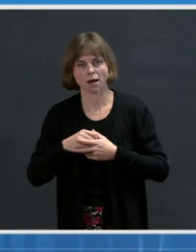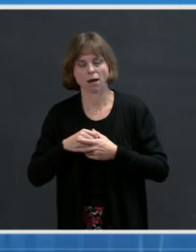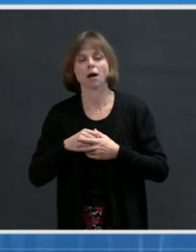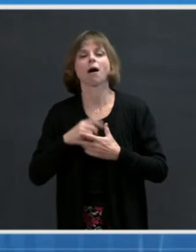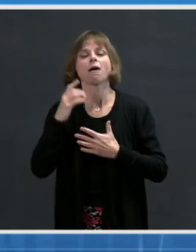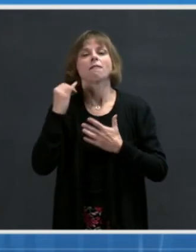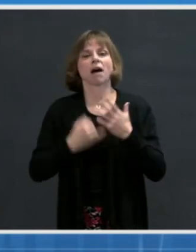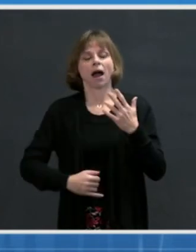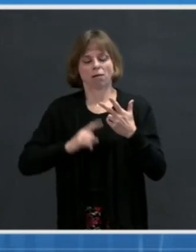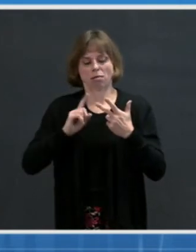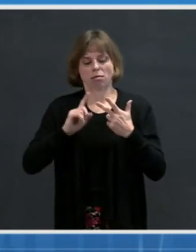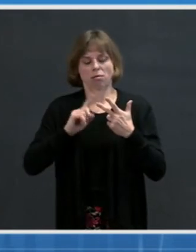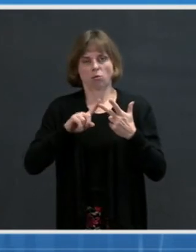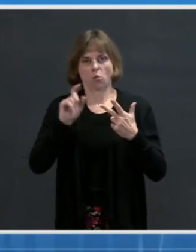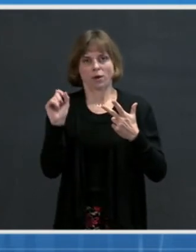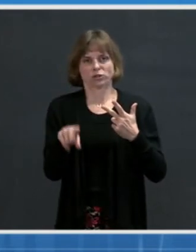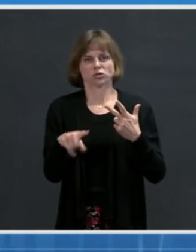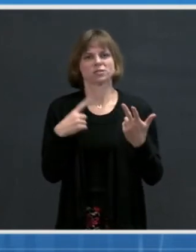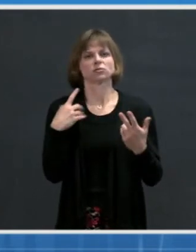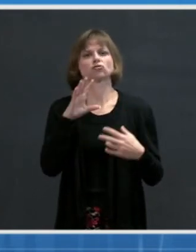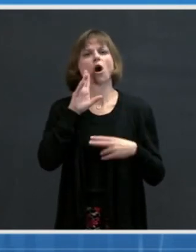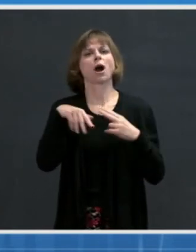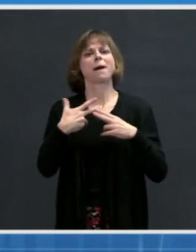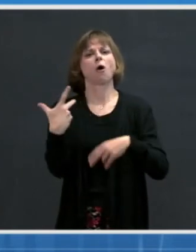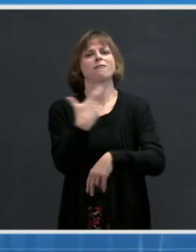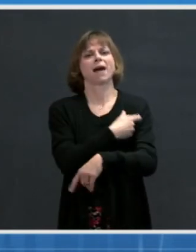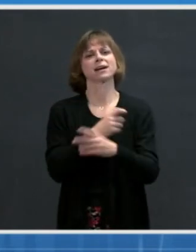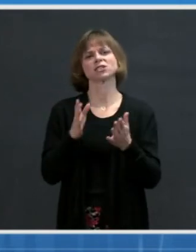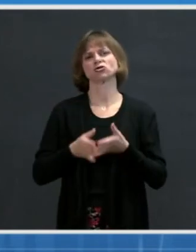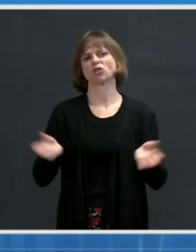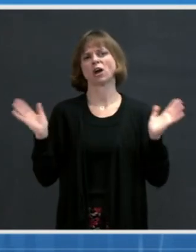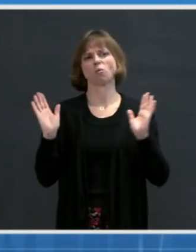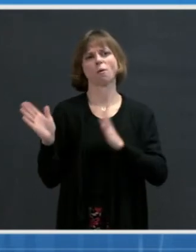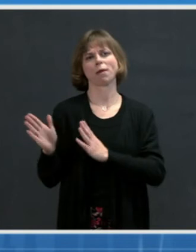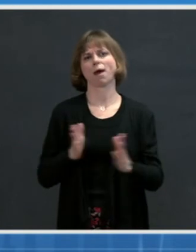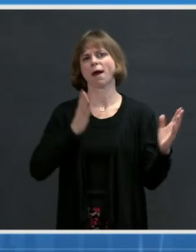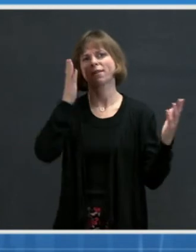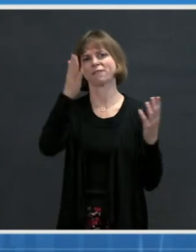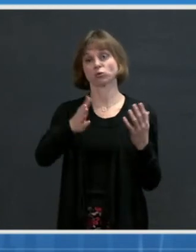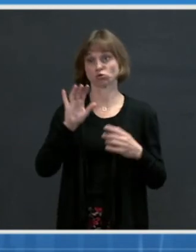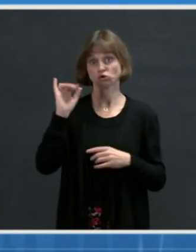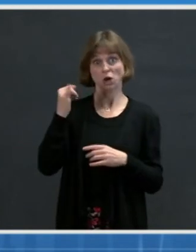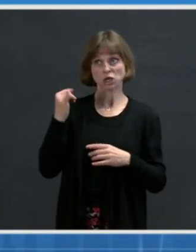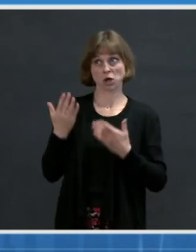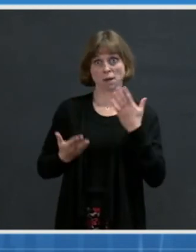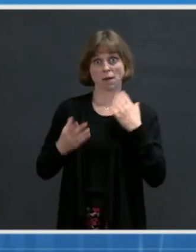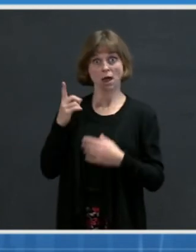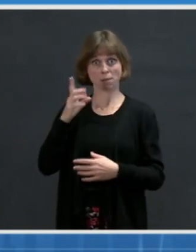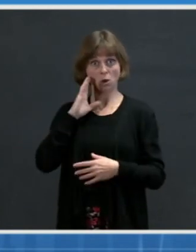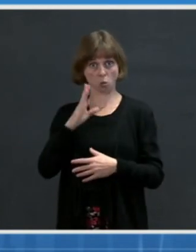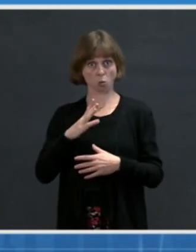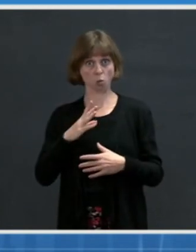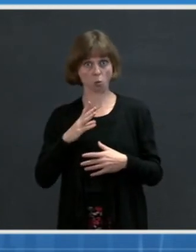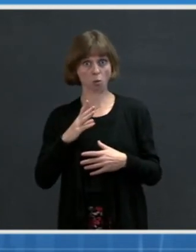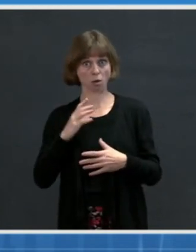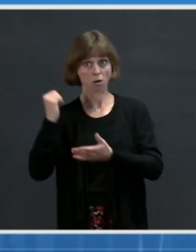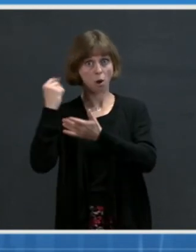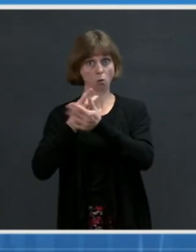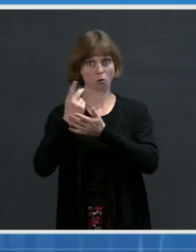question on the vaccines in general and the plan going forward. With J&J potentially coming out next week, we also